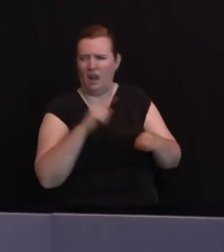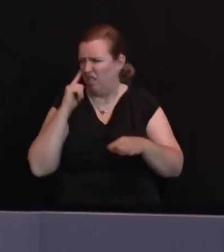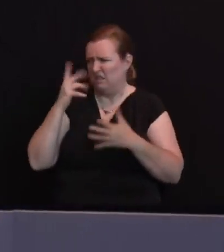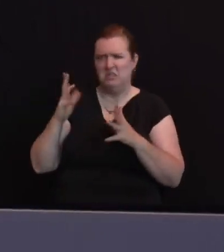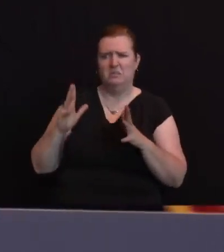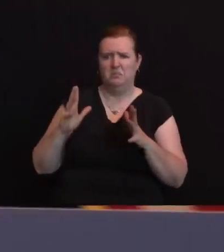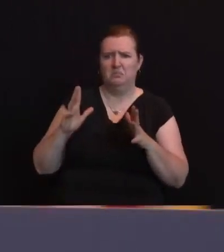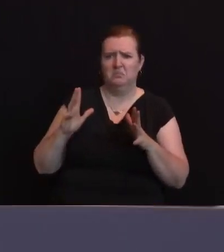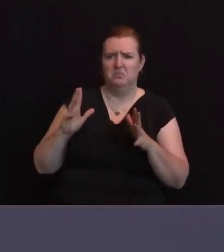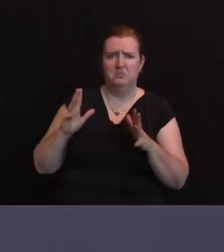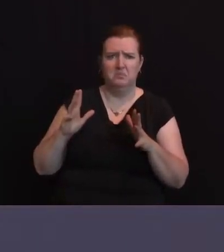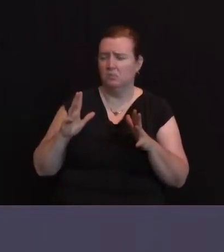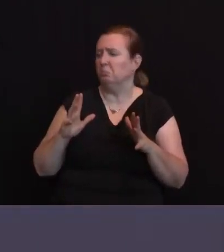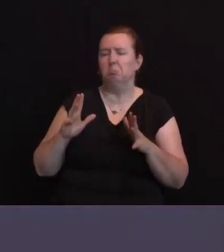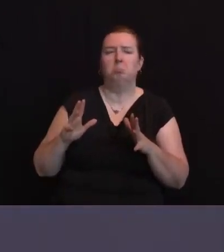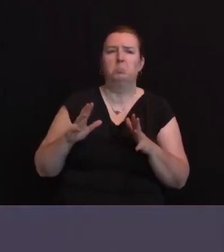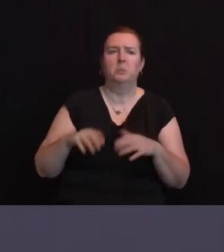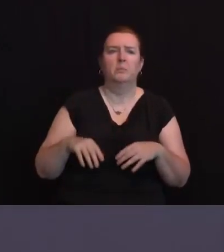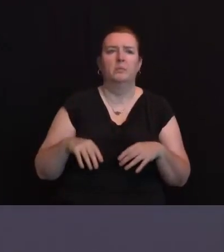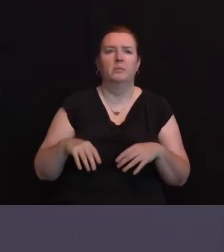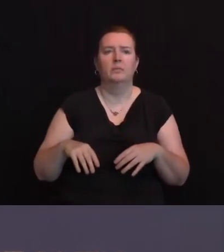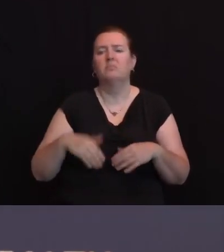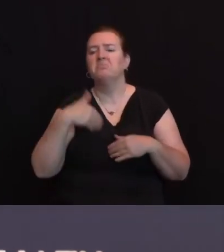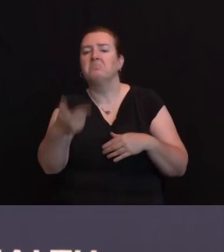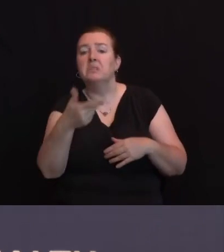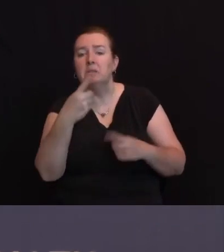stuff. Thank you for that. Dave, good afternoon.